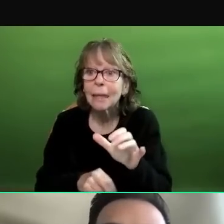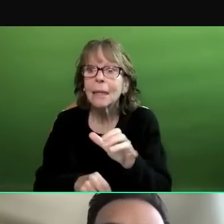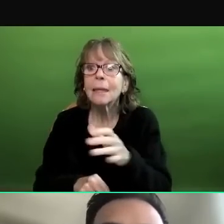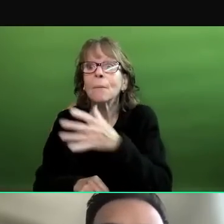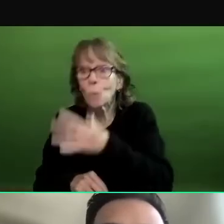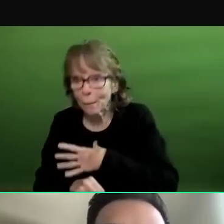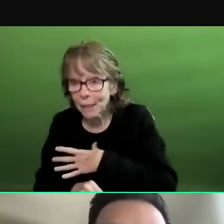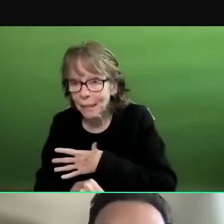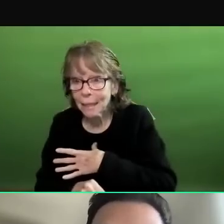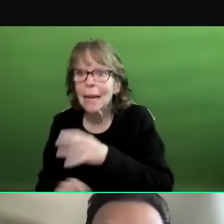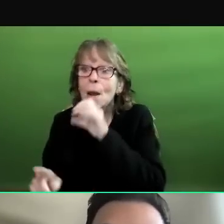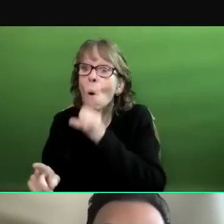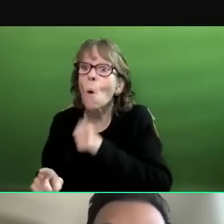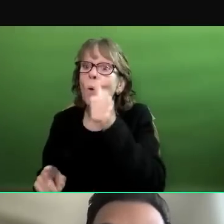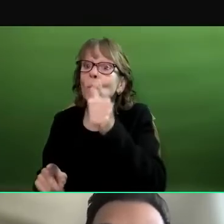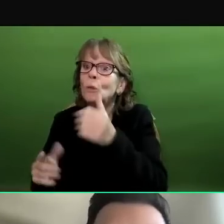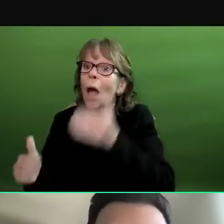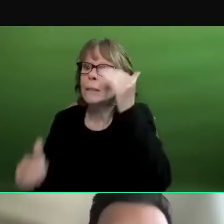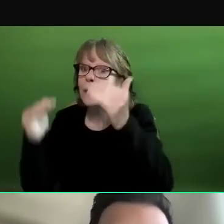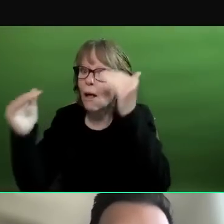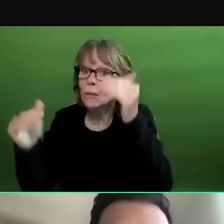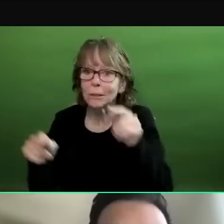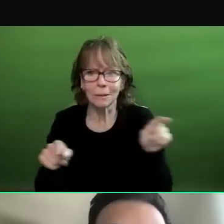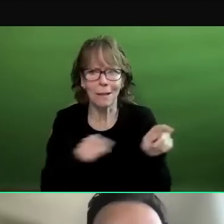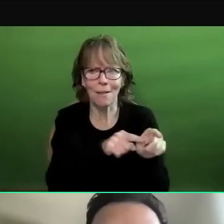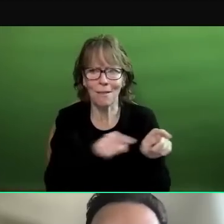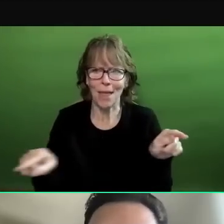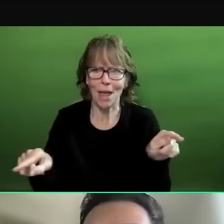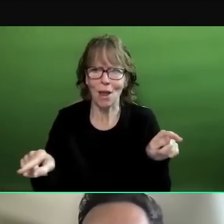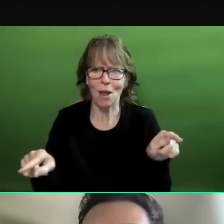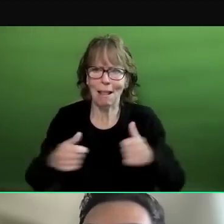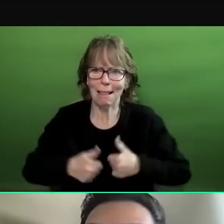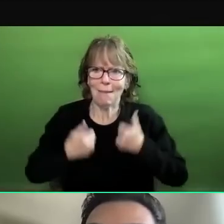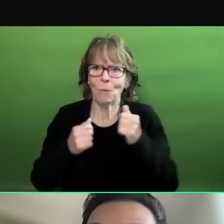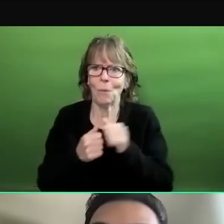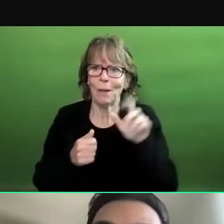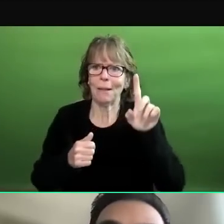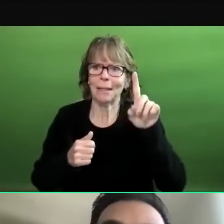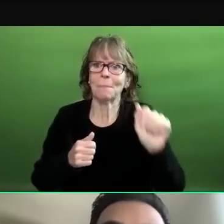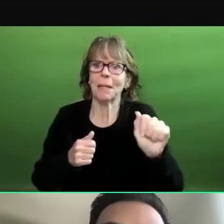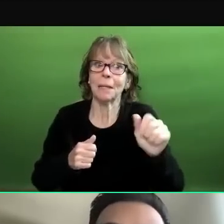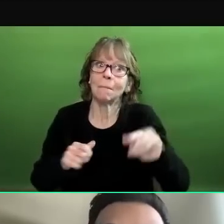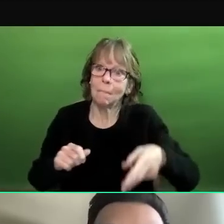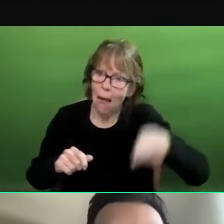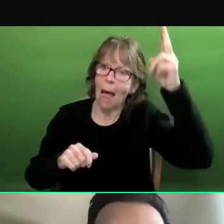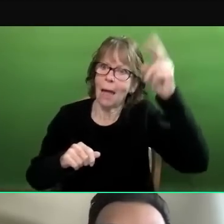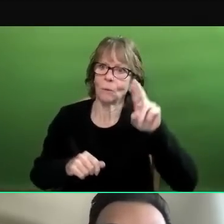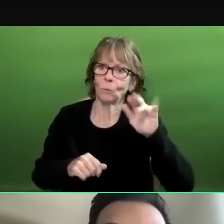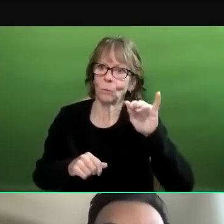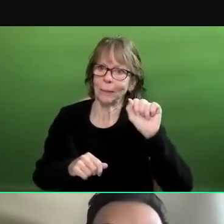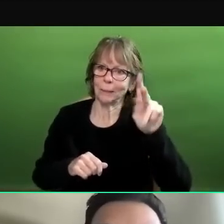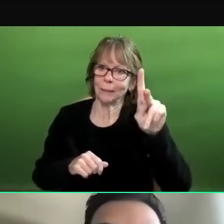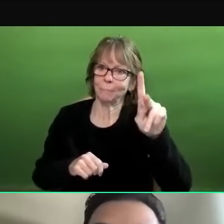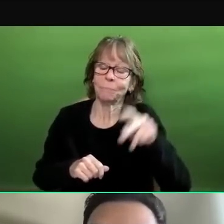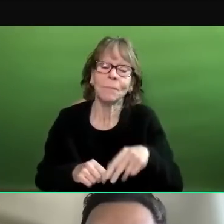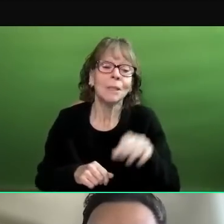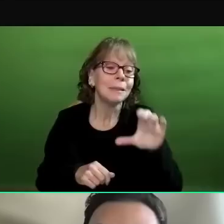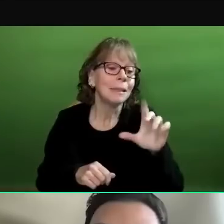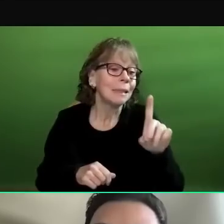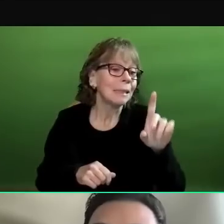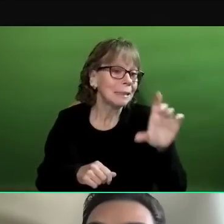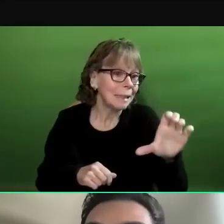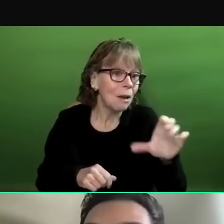adults are often at a higher risk for living with a disability. We also are aware from the CDC and some other research studies that people